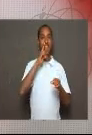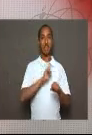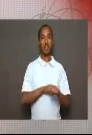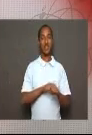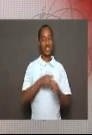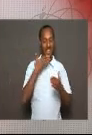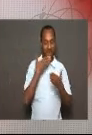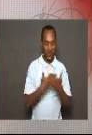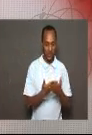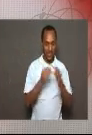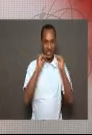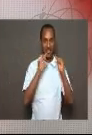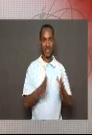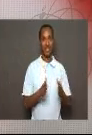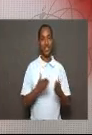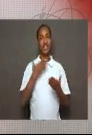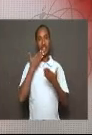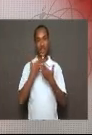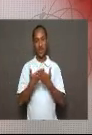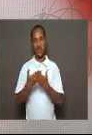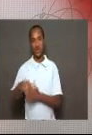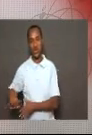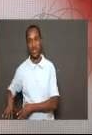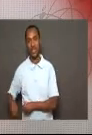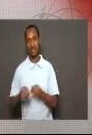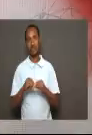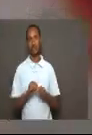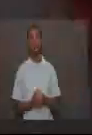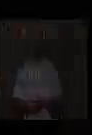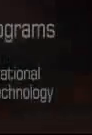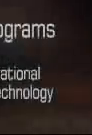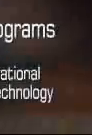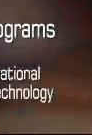next time, thank you, teacher. Thank you, students.